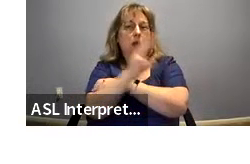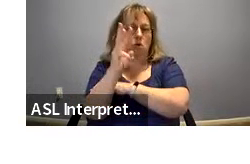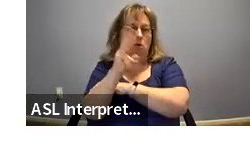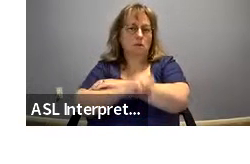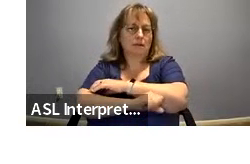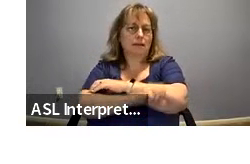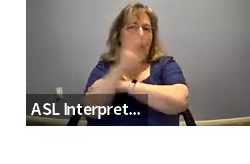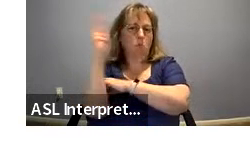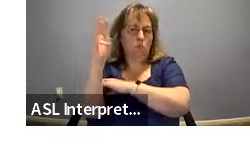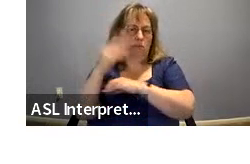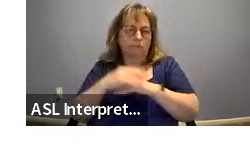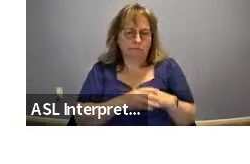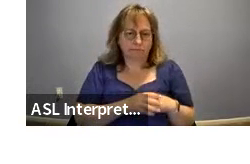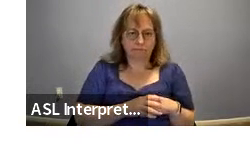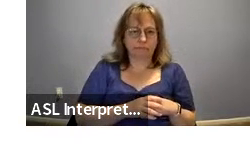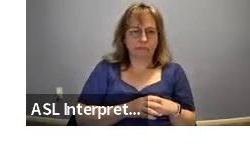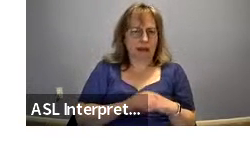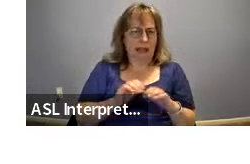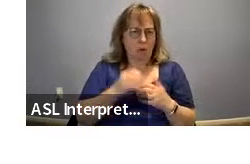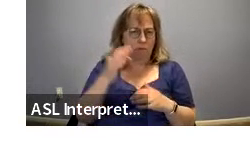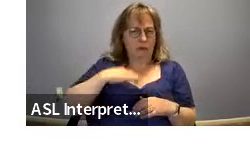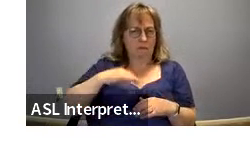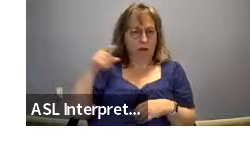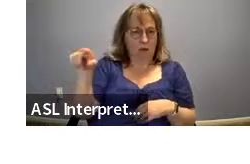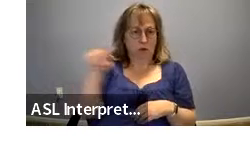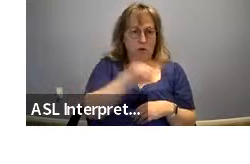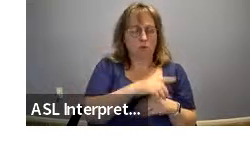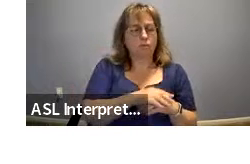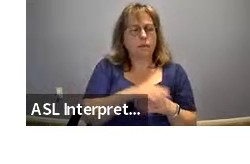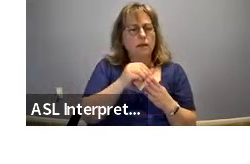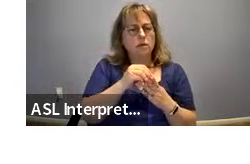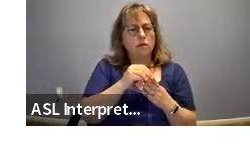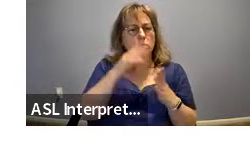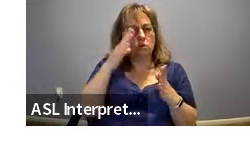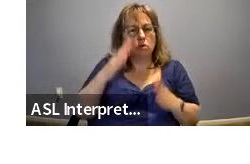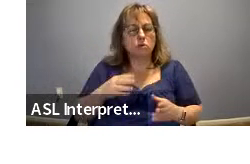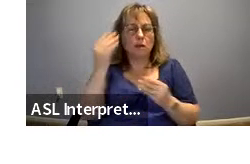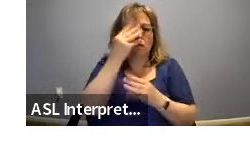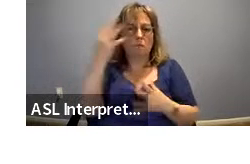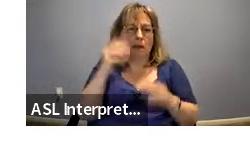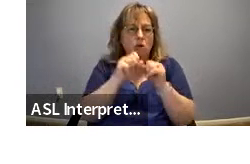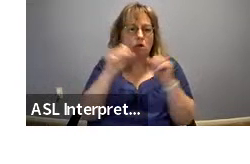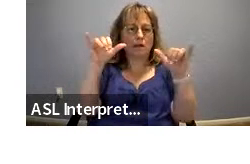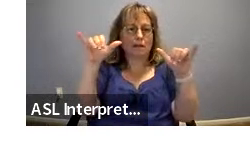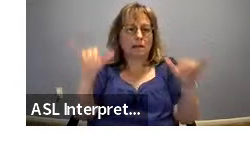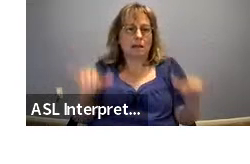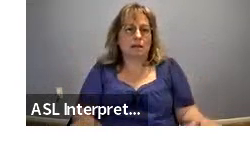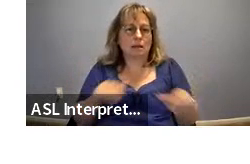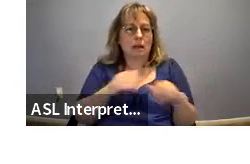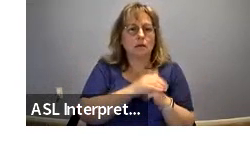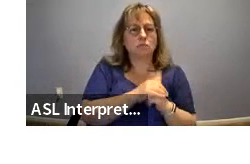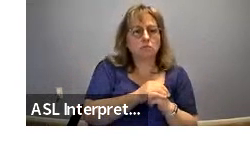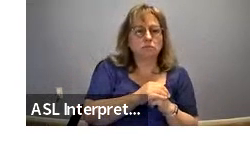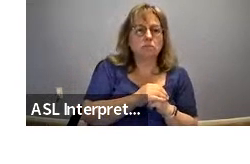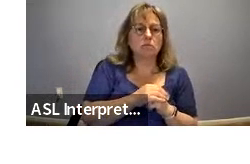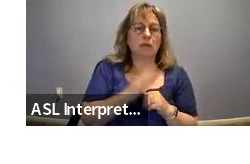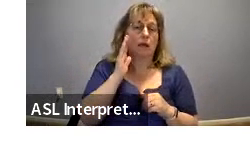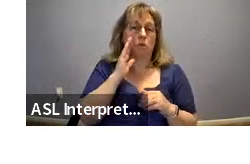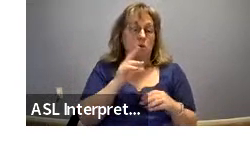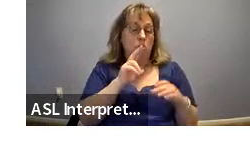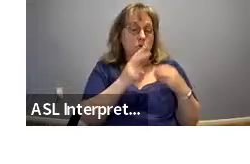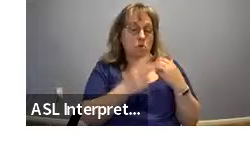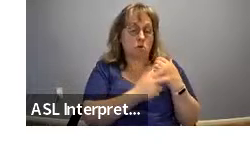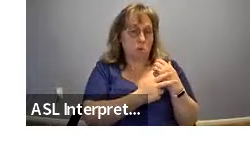So Skyward is Edmond School District's student information system. Skyward stores our student education records.